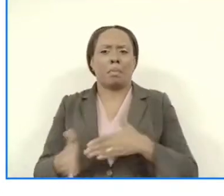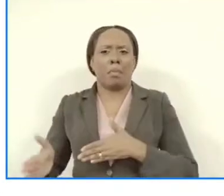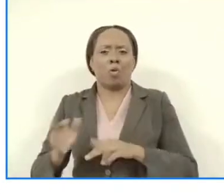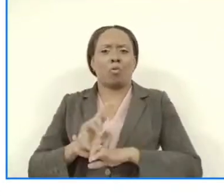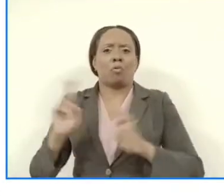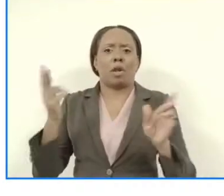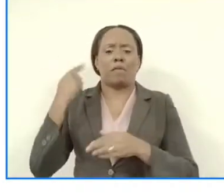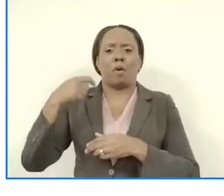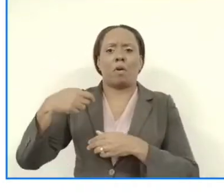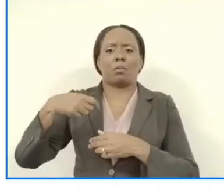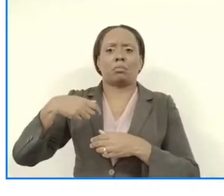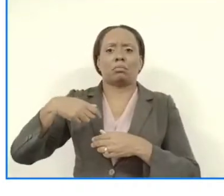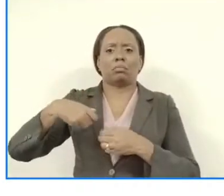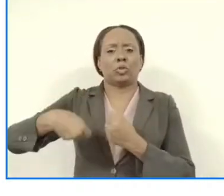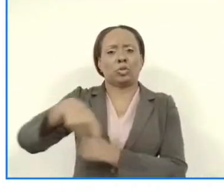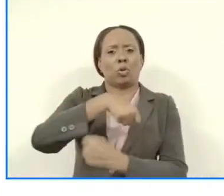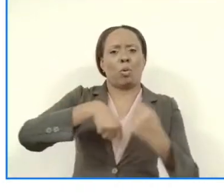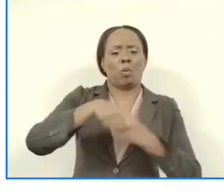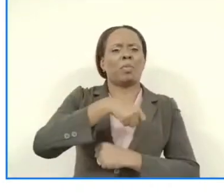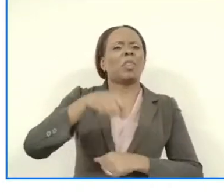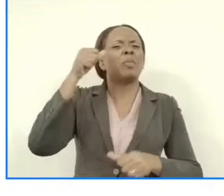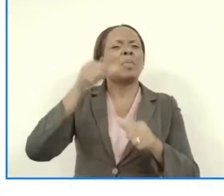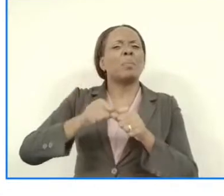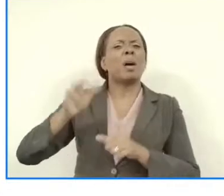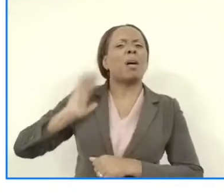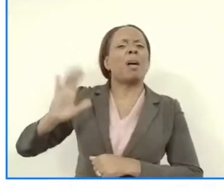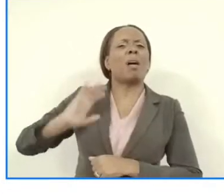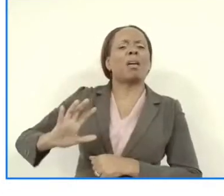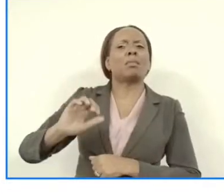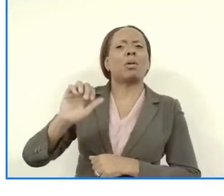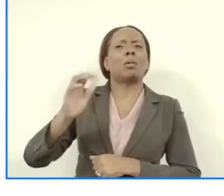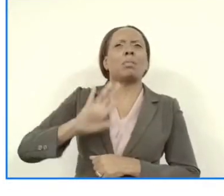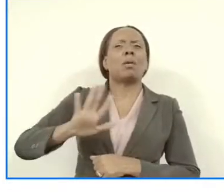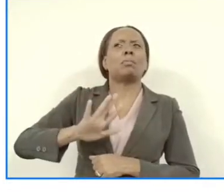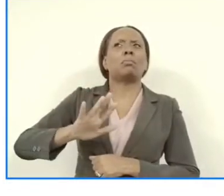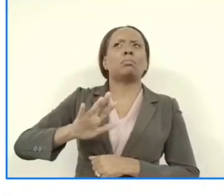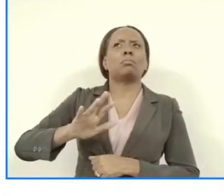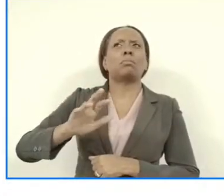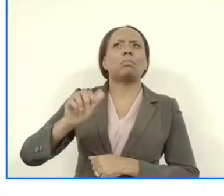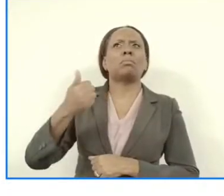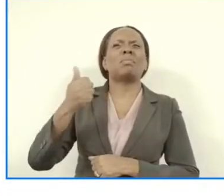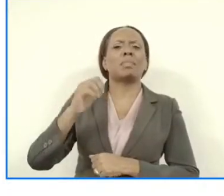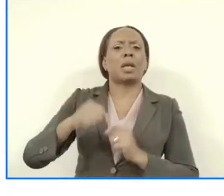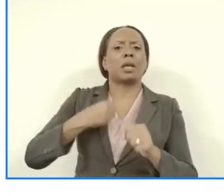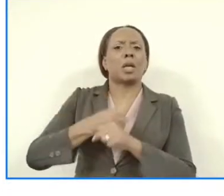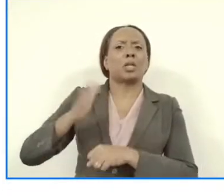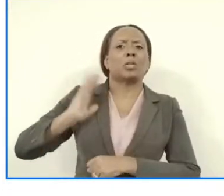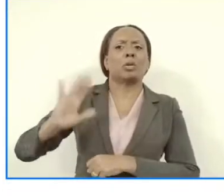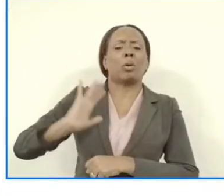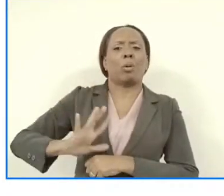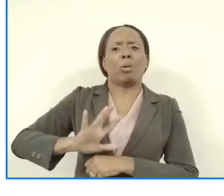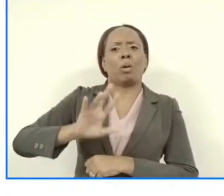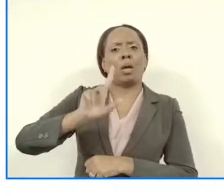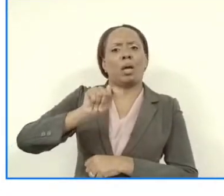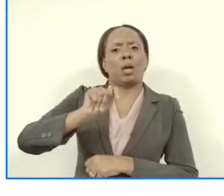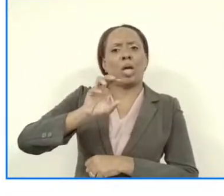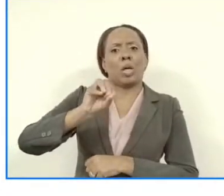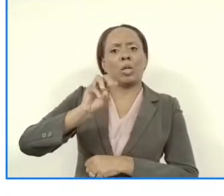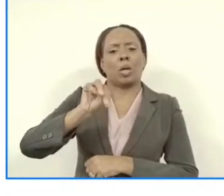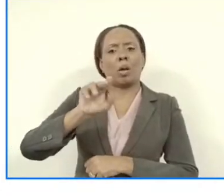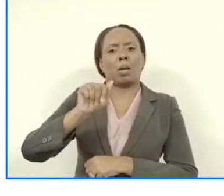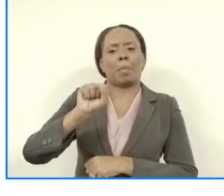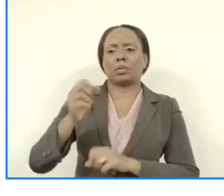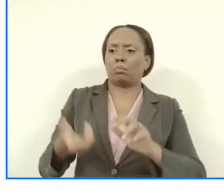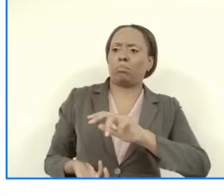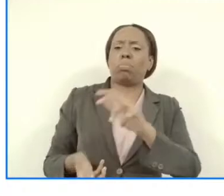have had Tomas a few years ago, maybe just over a decade ago, that did quite significant disruption or created quite a bit of